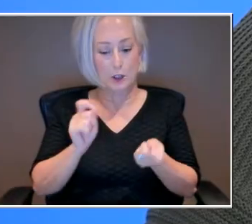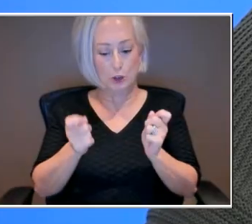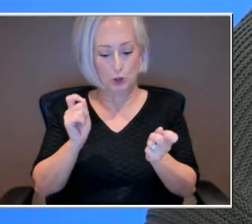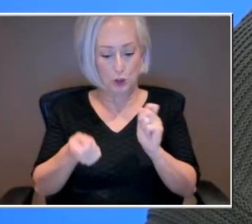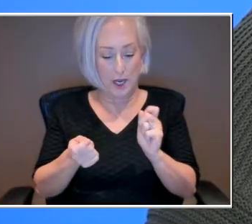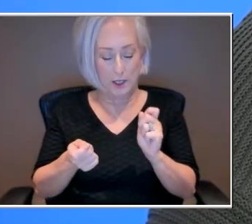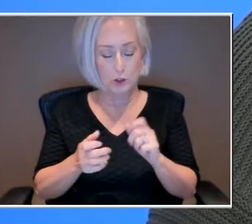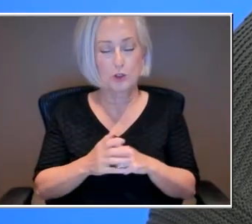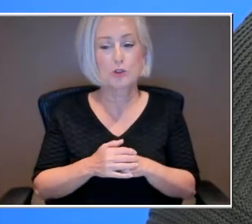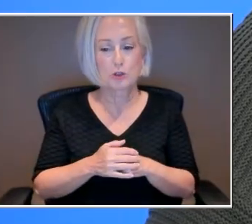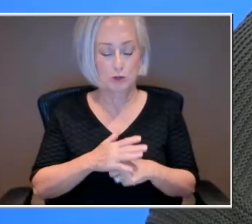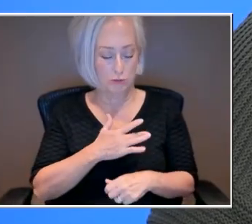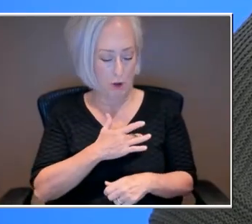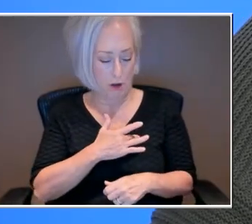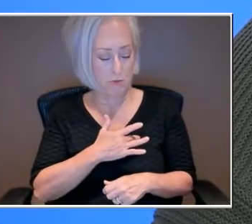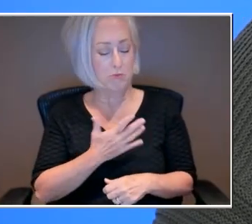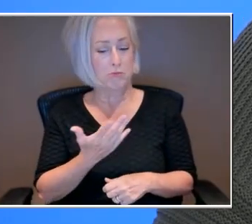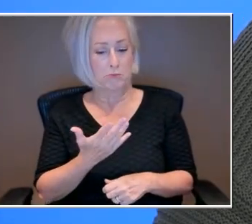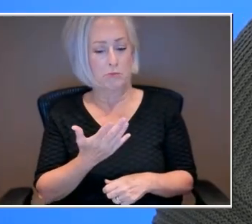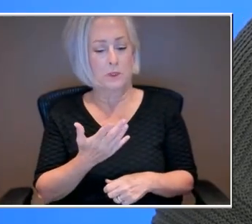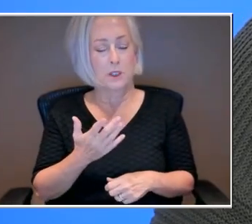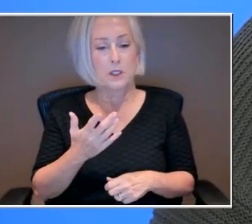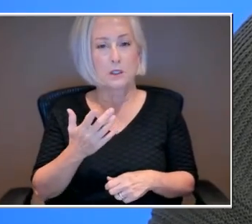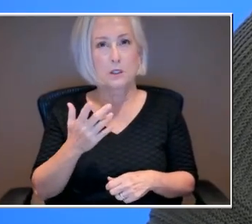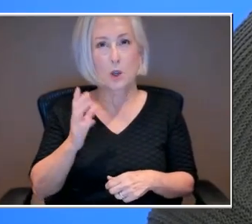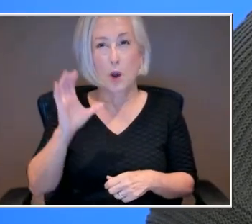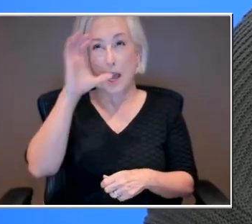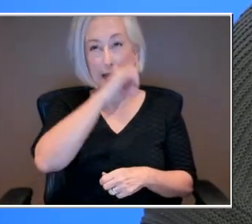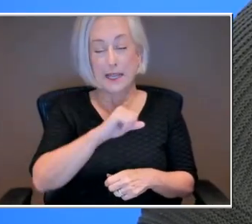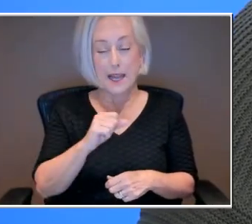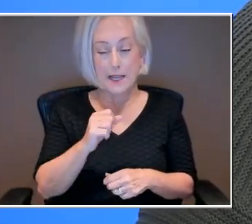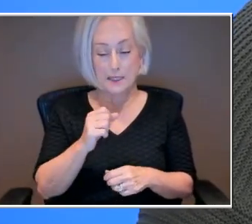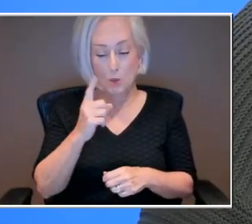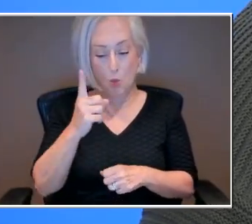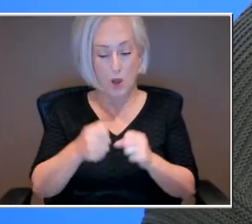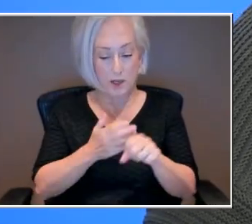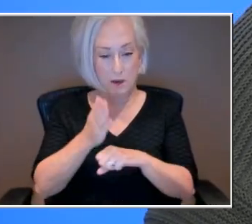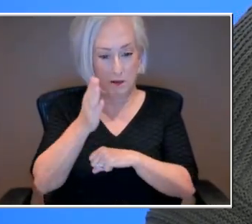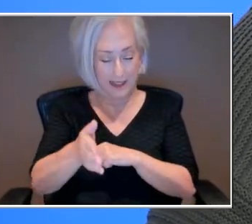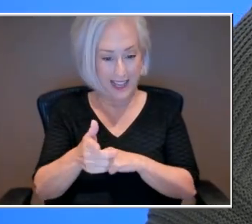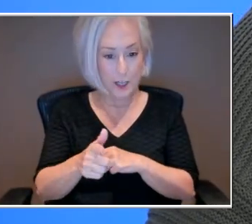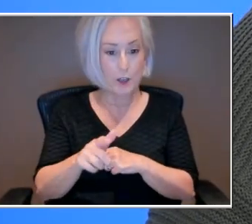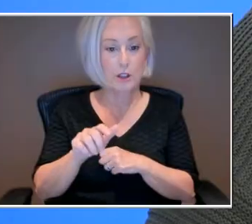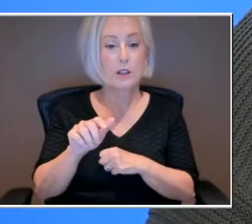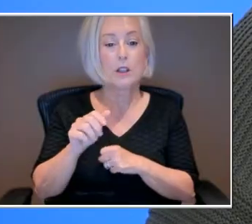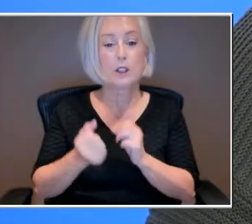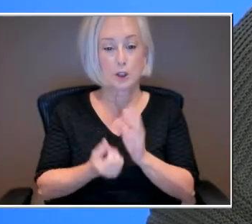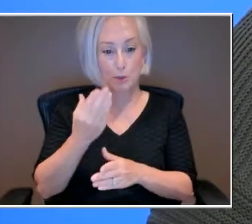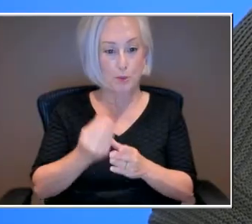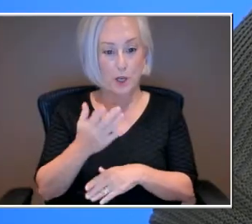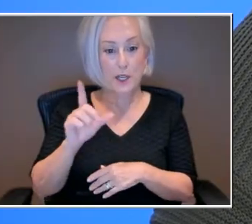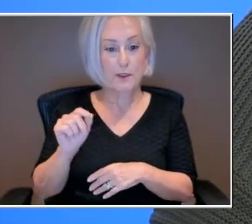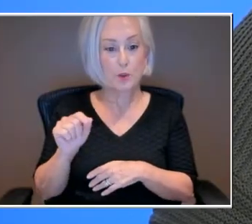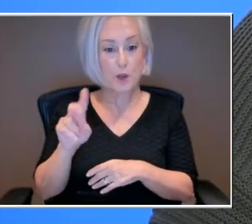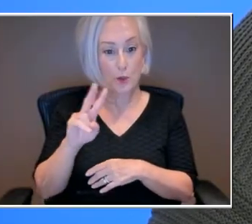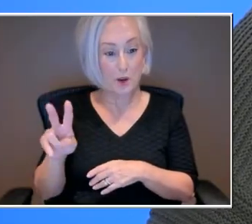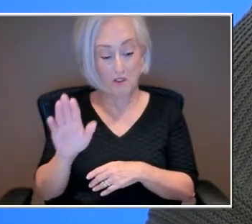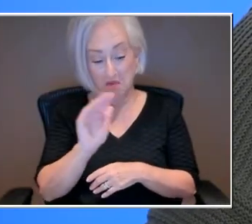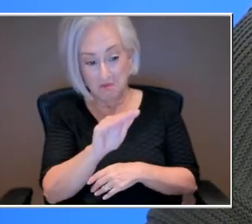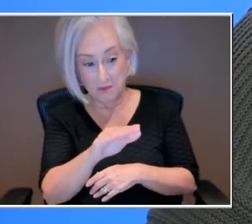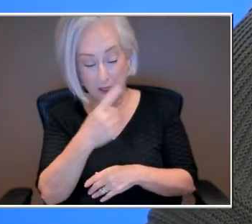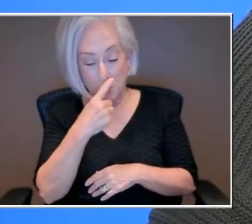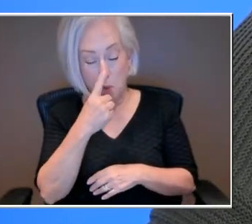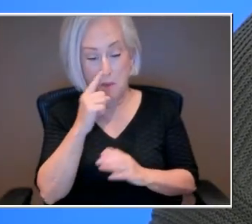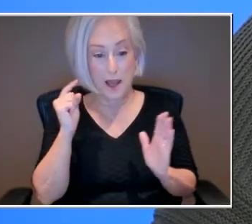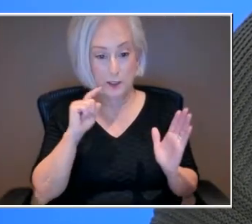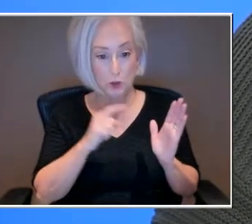a half after that, so the spring of 24, I asked my providers again, hey, can we look at this spot again? Is